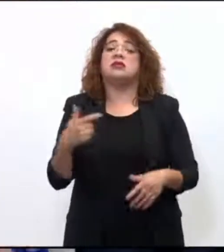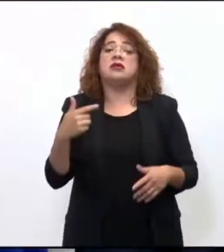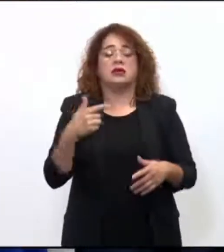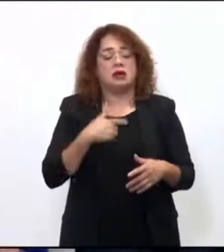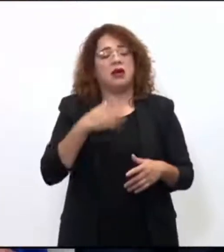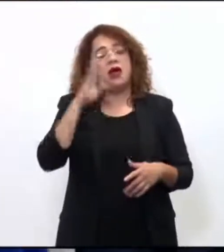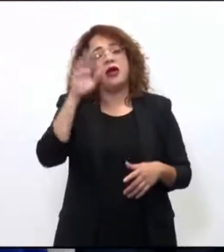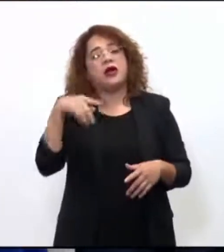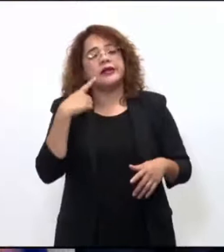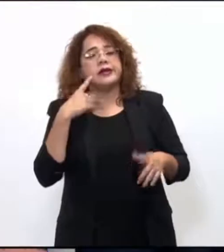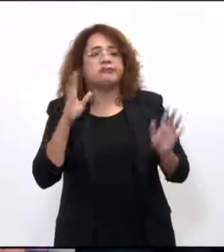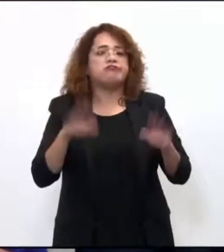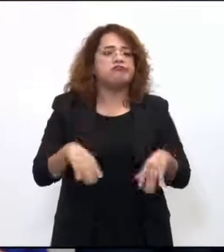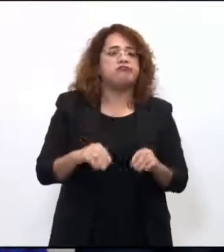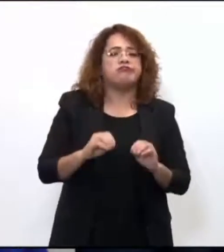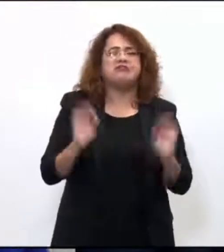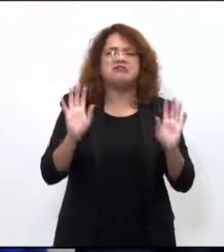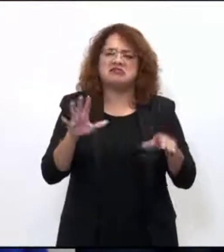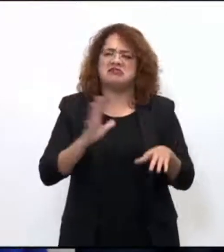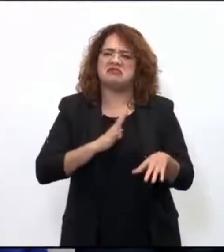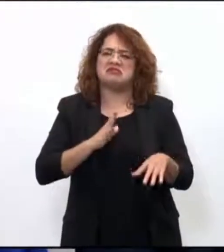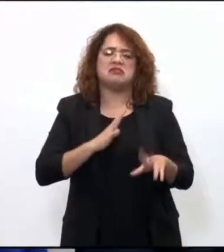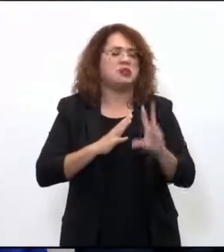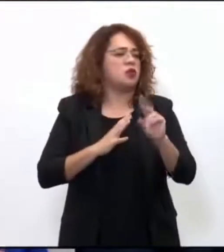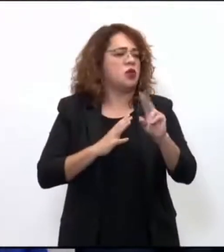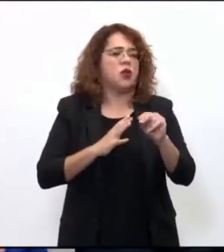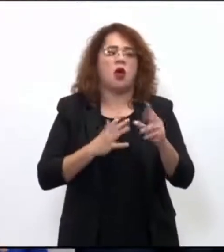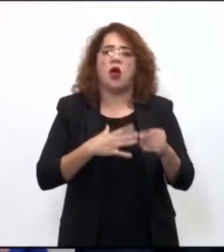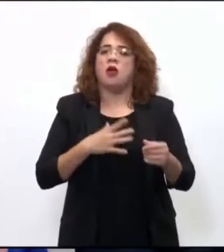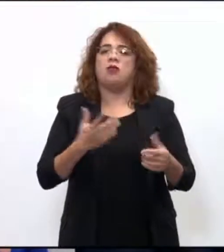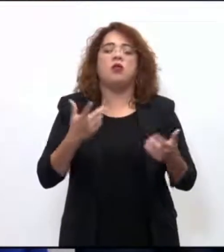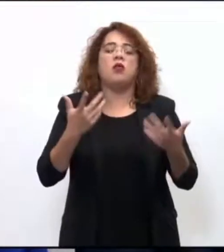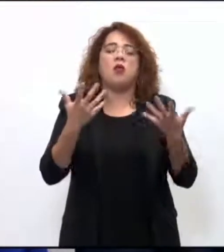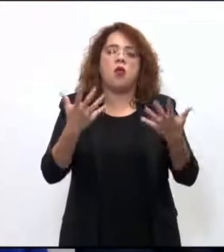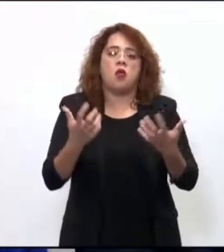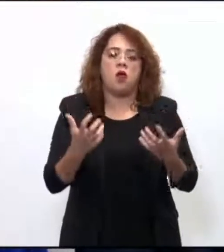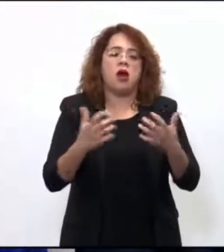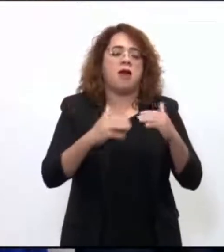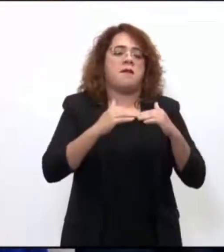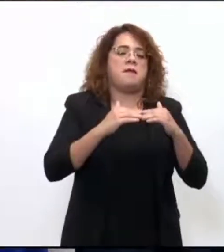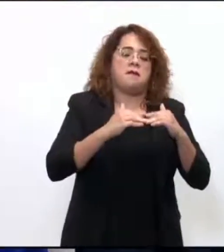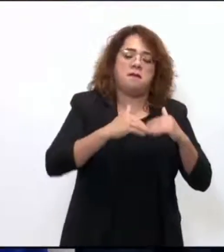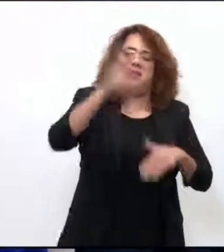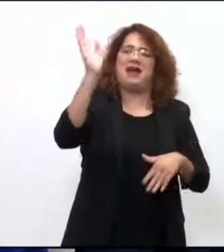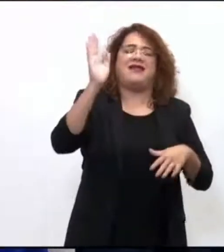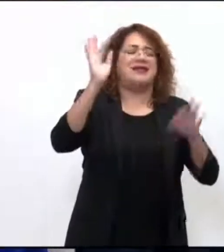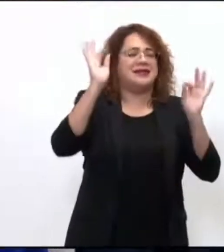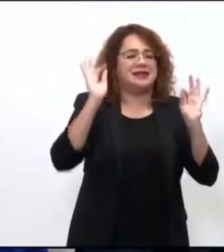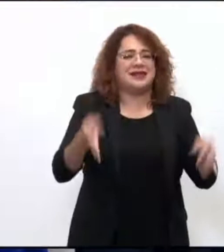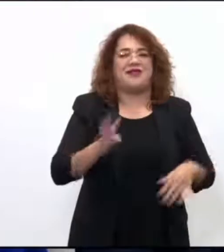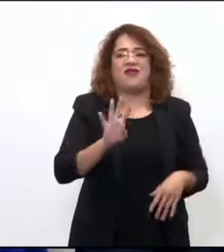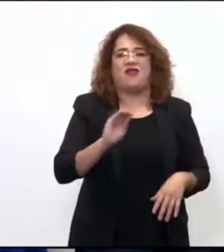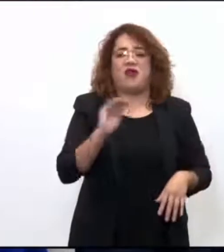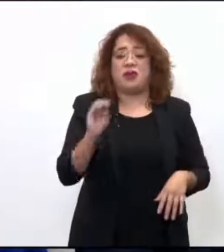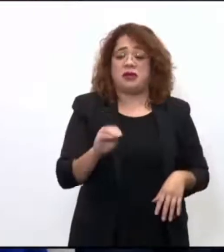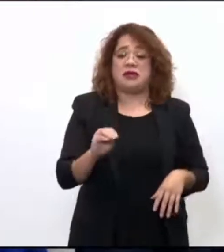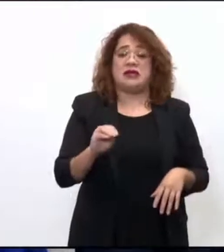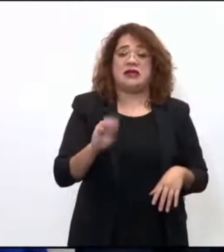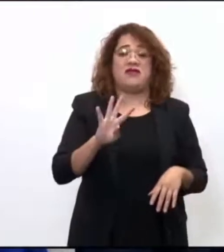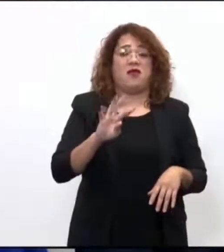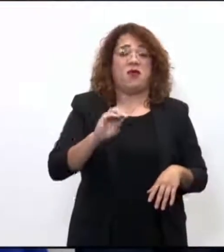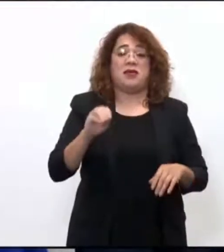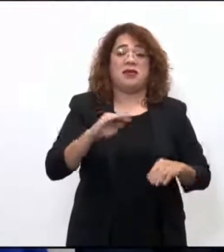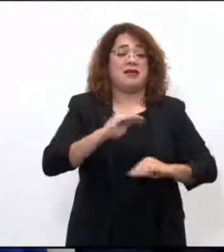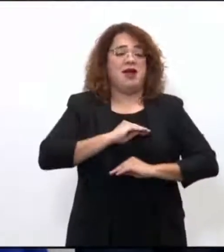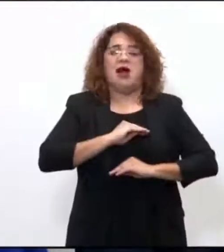where 40% of the population is not vaccinated, of eligible adults. That will keep us on a loop of